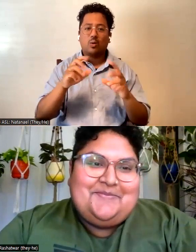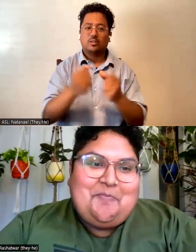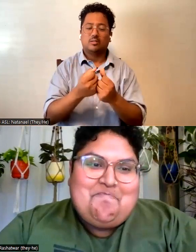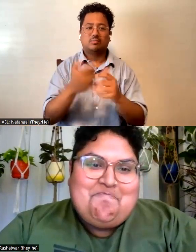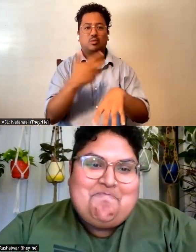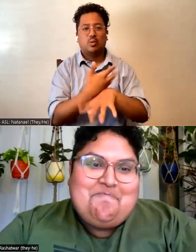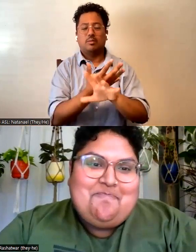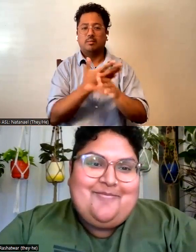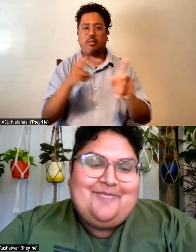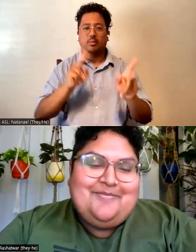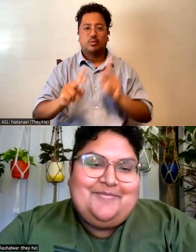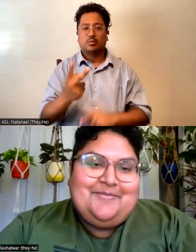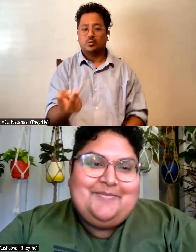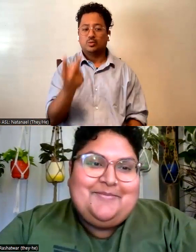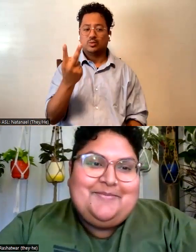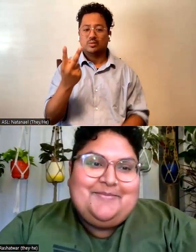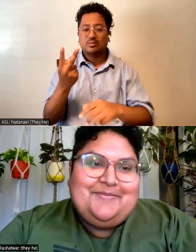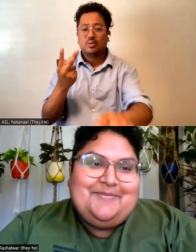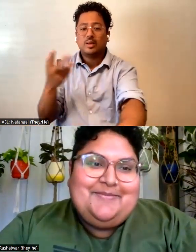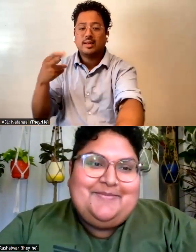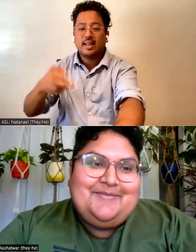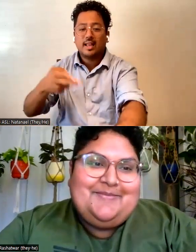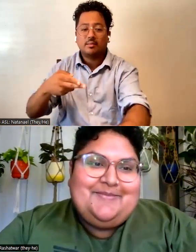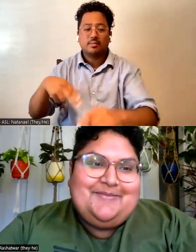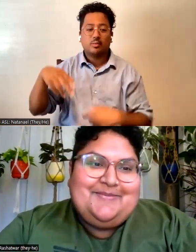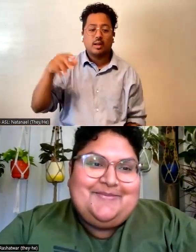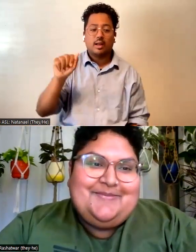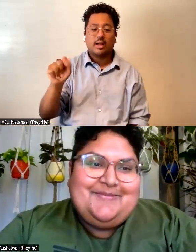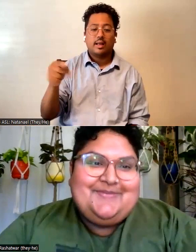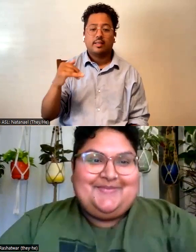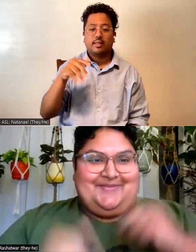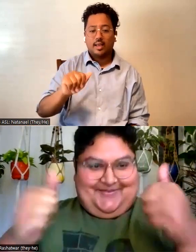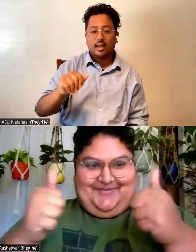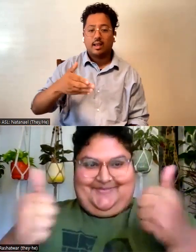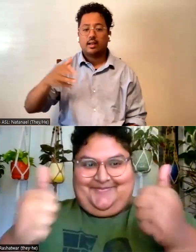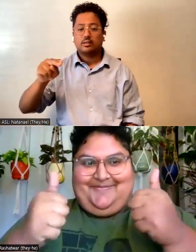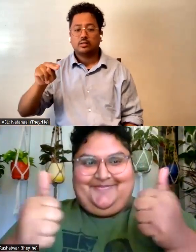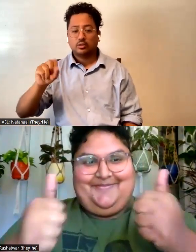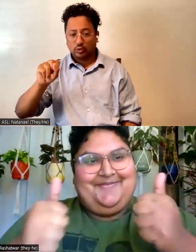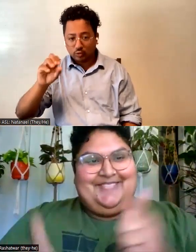special guests, Athia Choudhury and Sonalee Rashatwar.